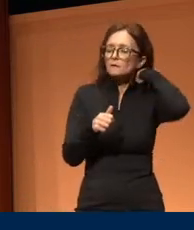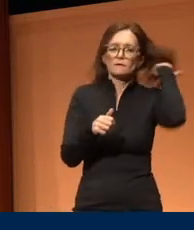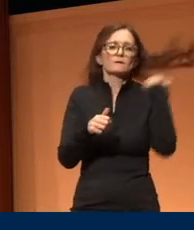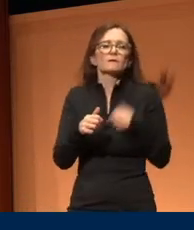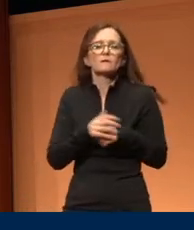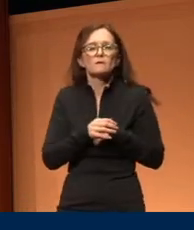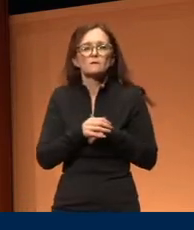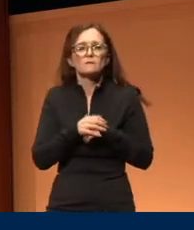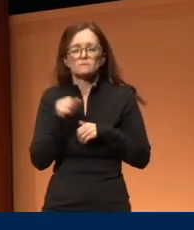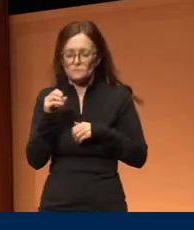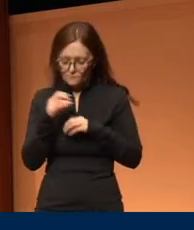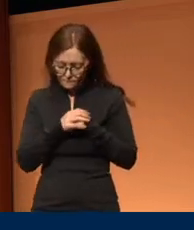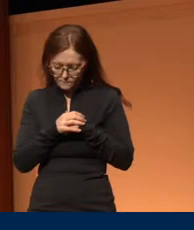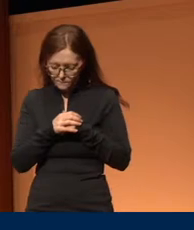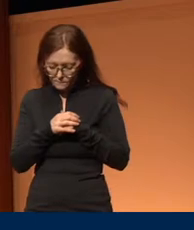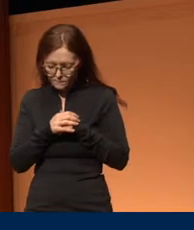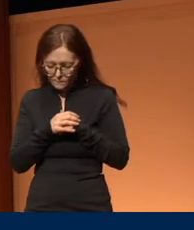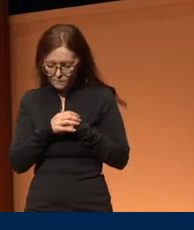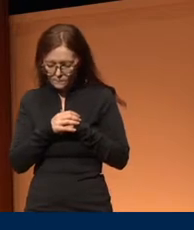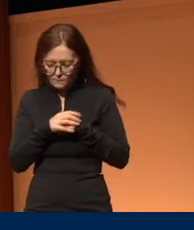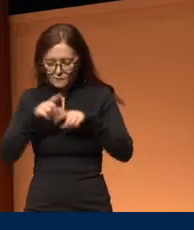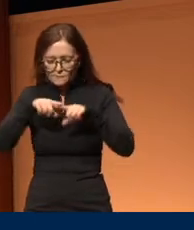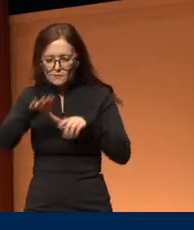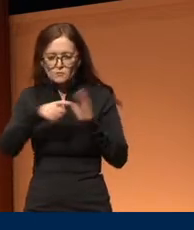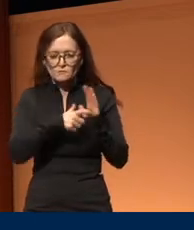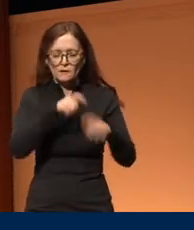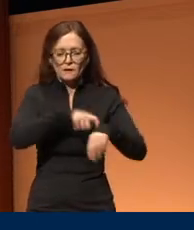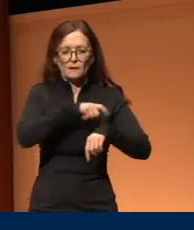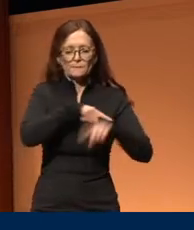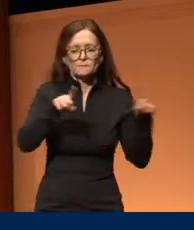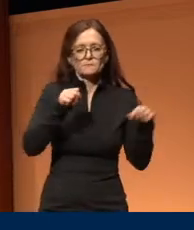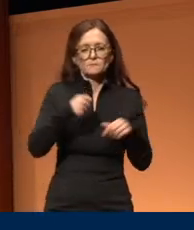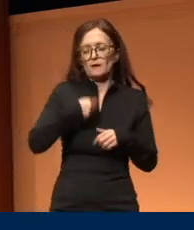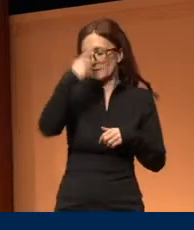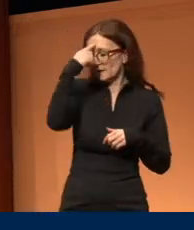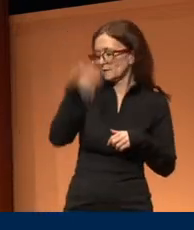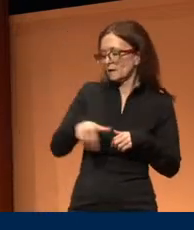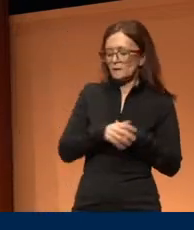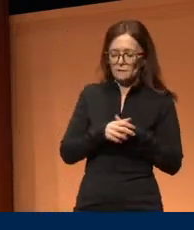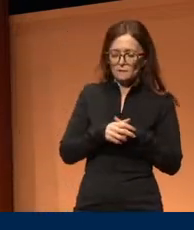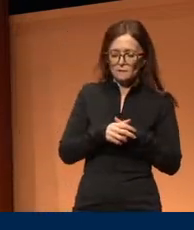for that demand on their time later. So I think